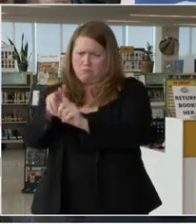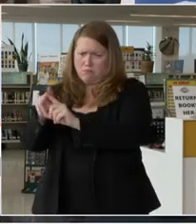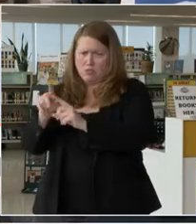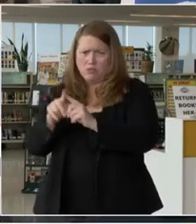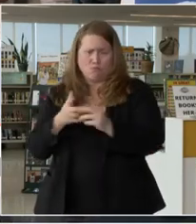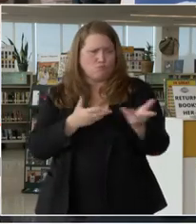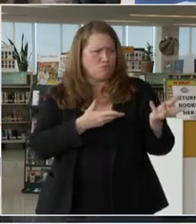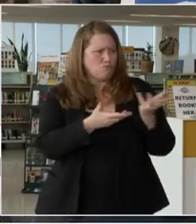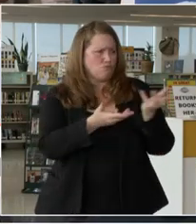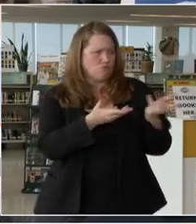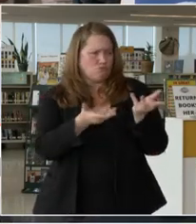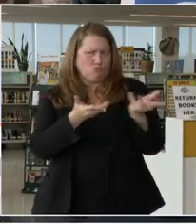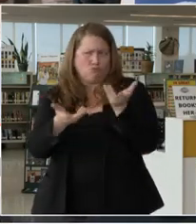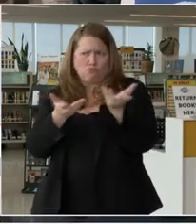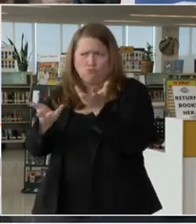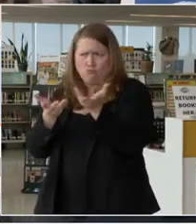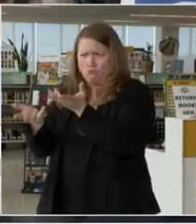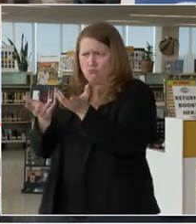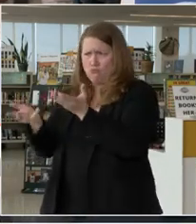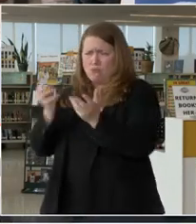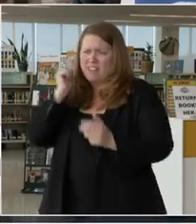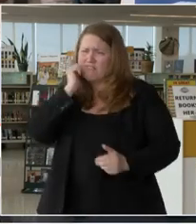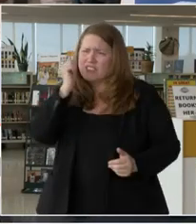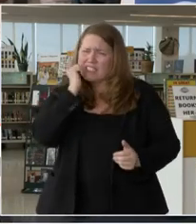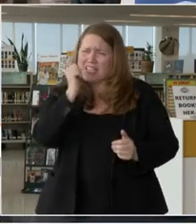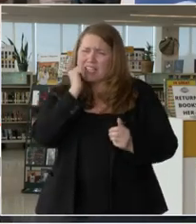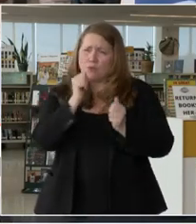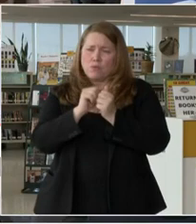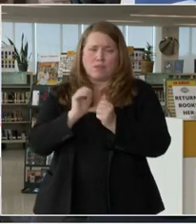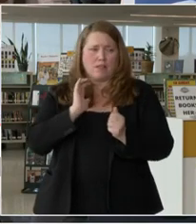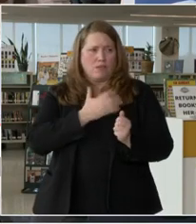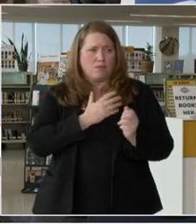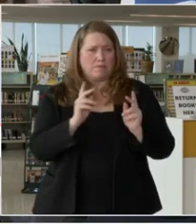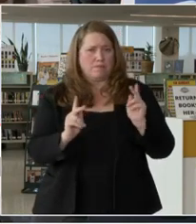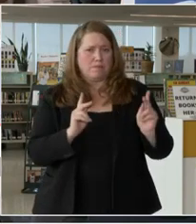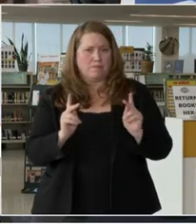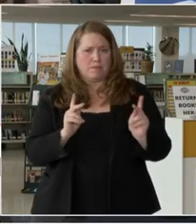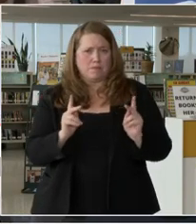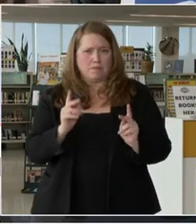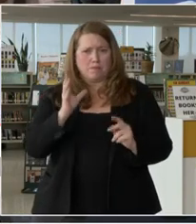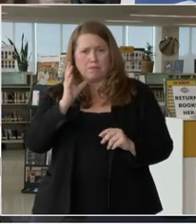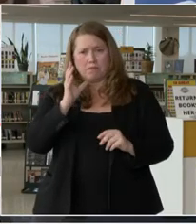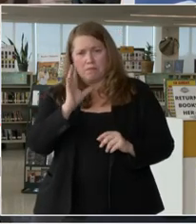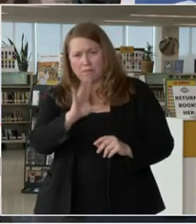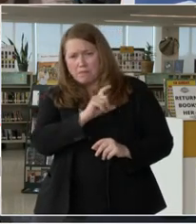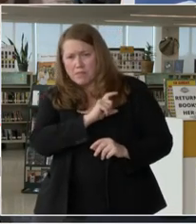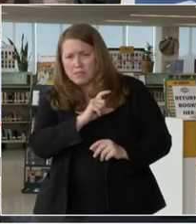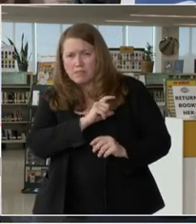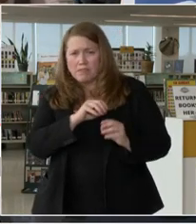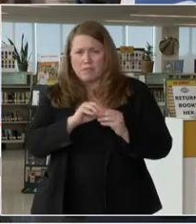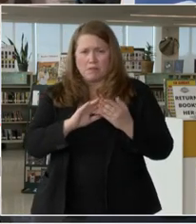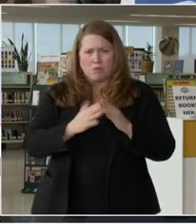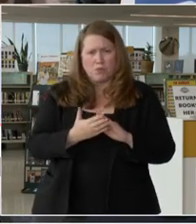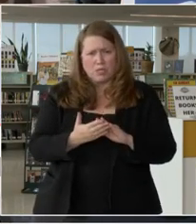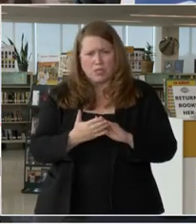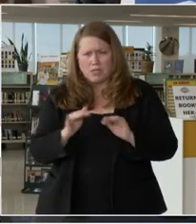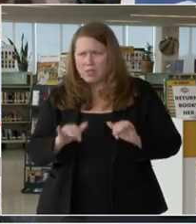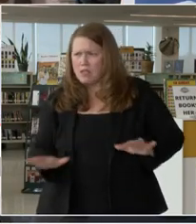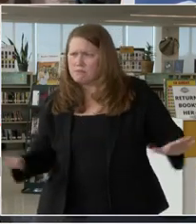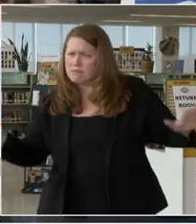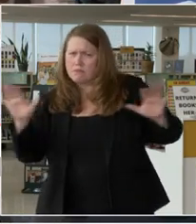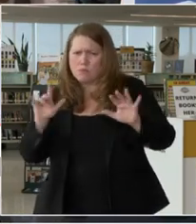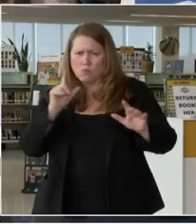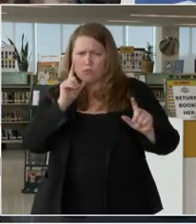interactions with community daily. And that is important. That is important that people see their police officers in their community. In an age where we have a